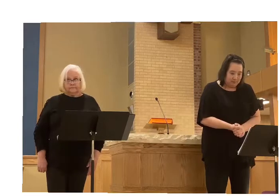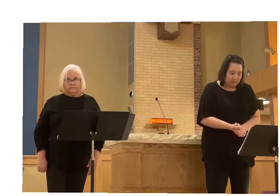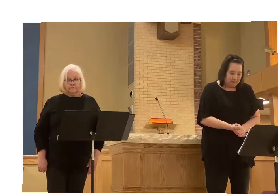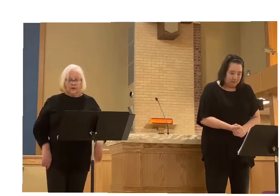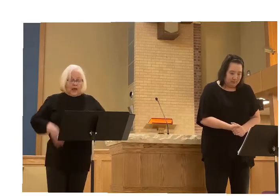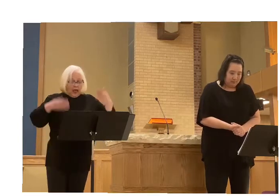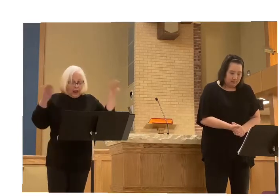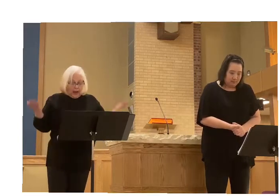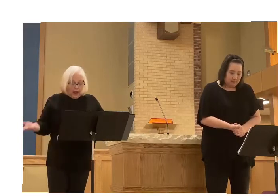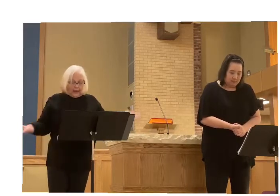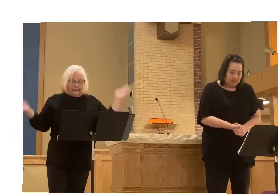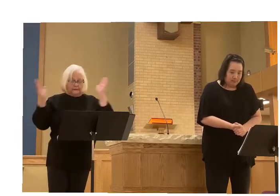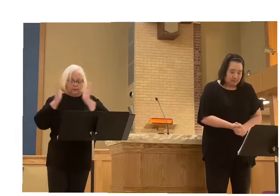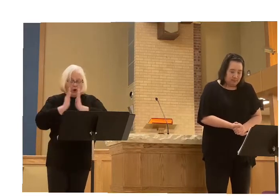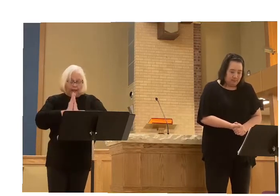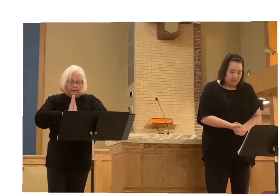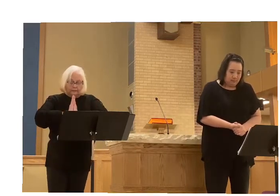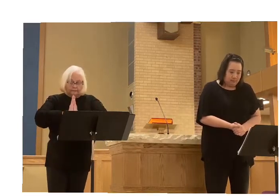Let us pray.